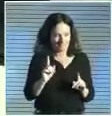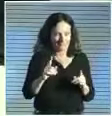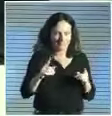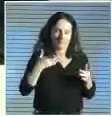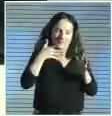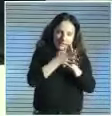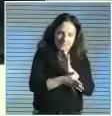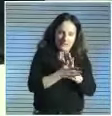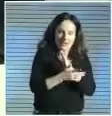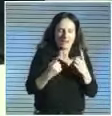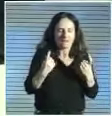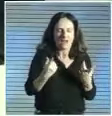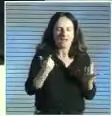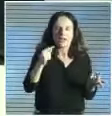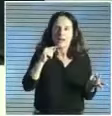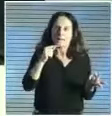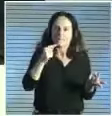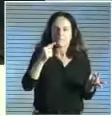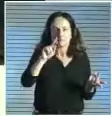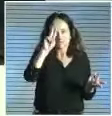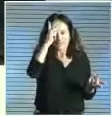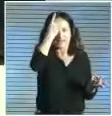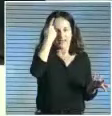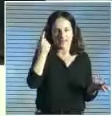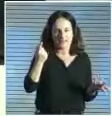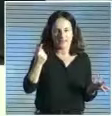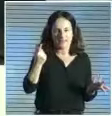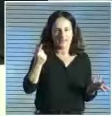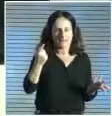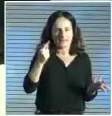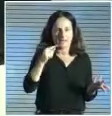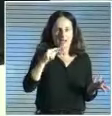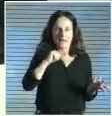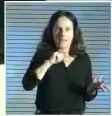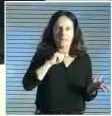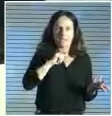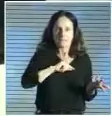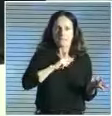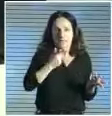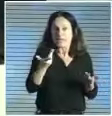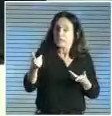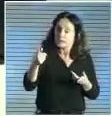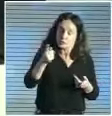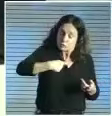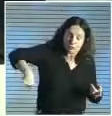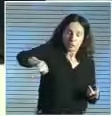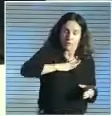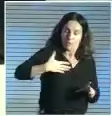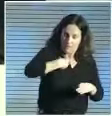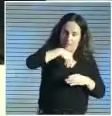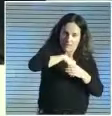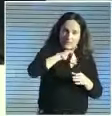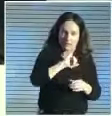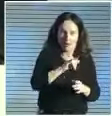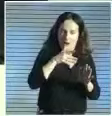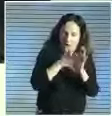cooperate all together. I think that I met Dirk a few months ago,